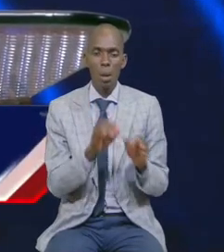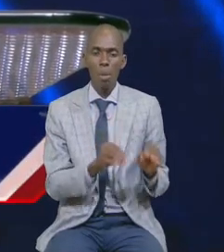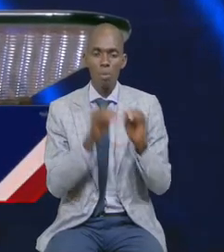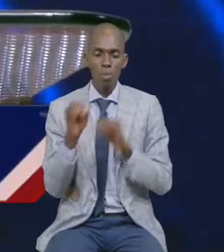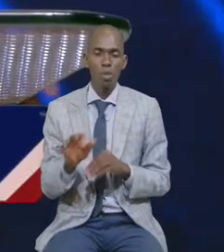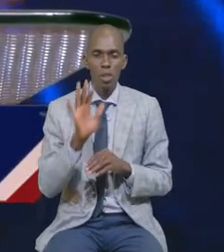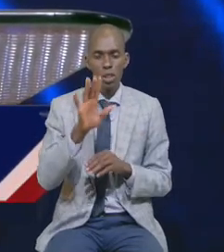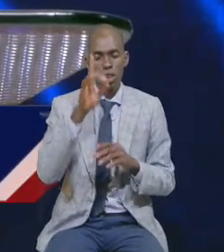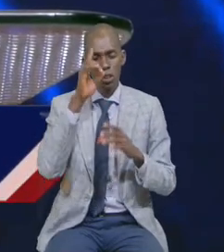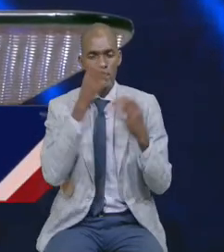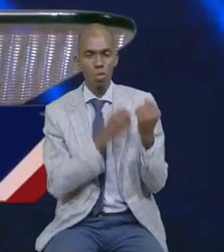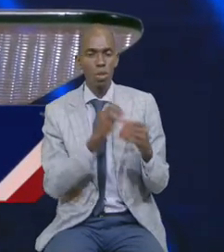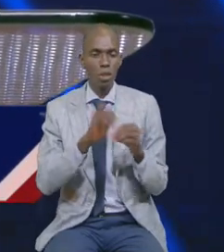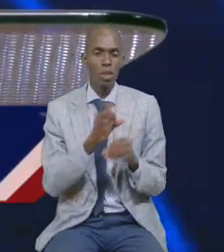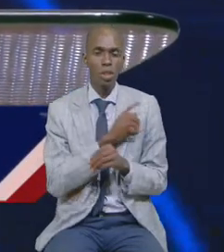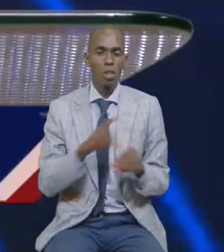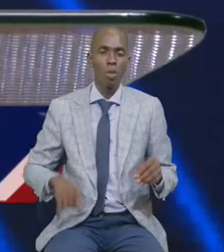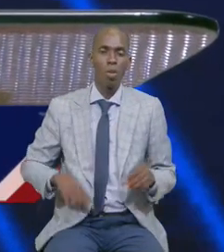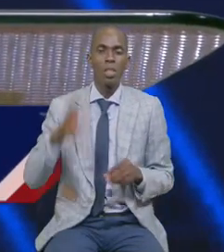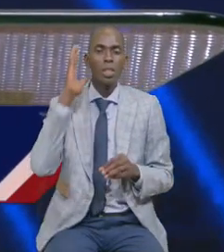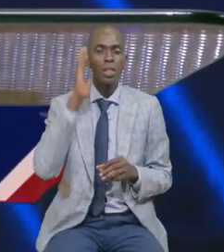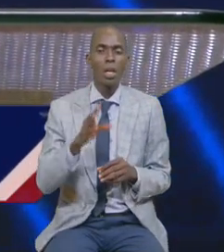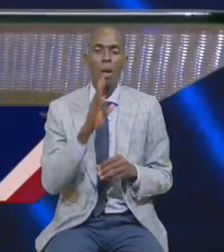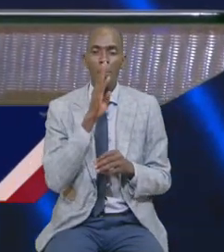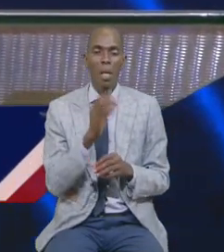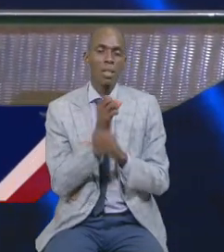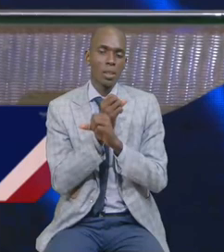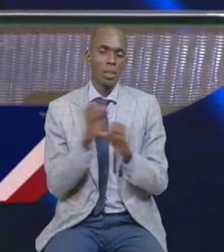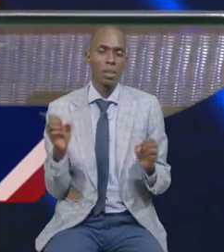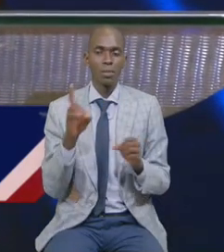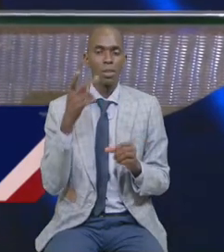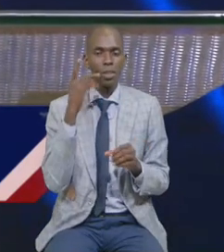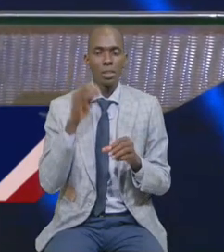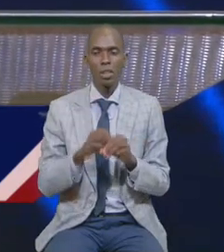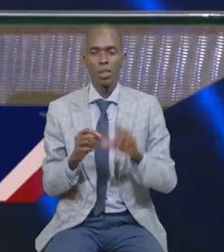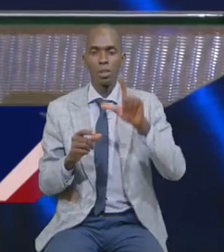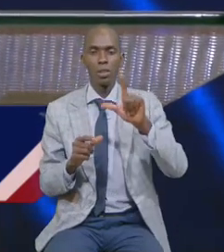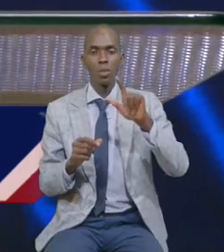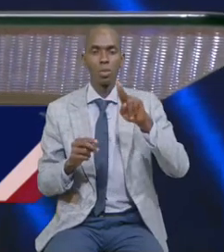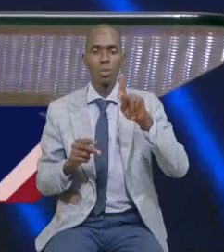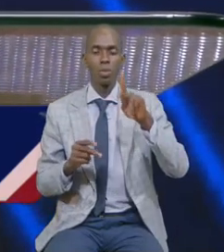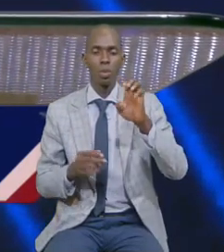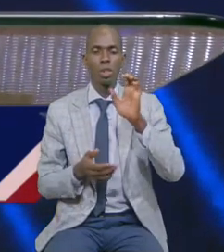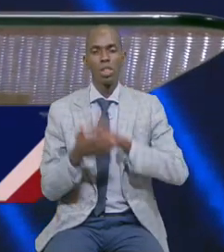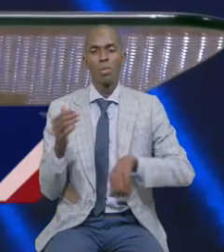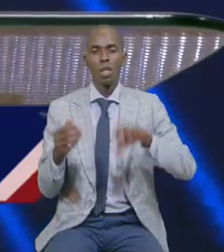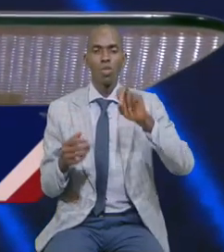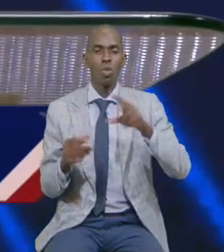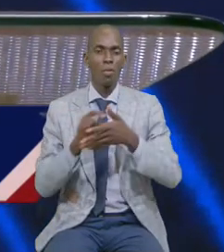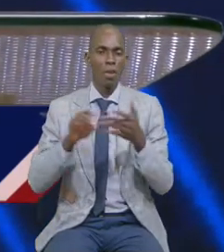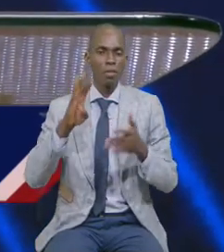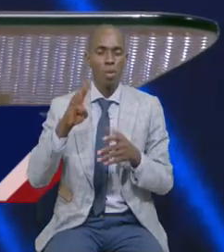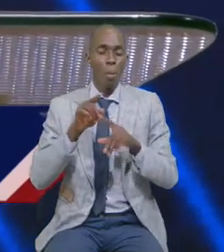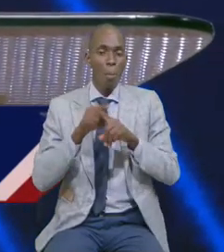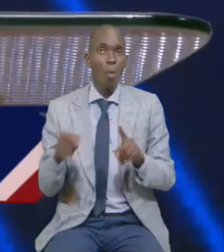be saved. Luke chapter 12, we're looking at verse 4. But I say unto you,